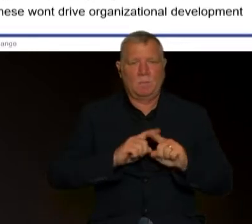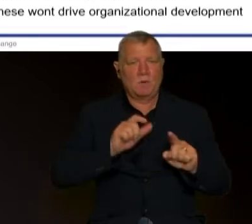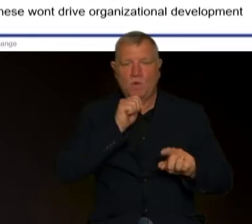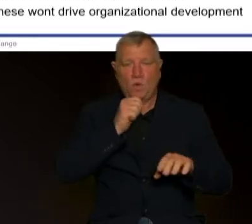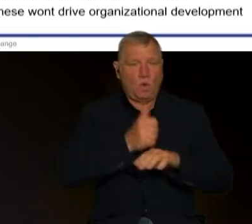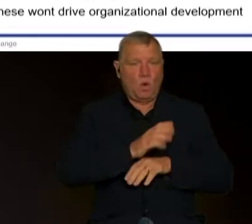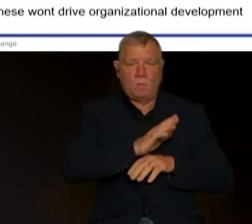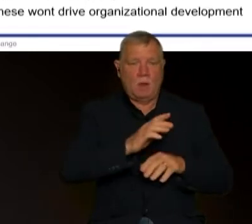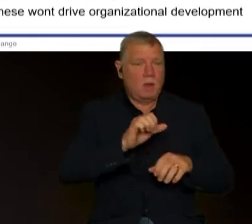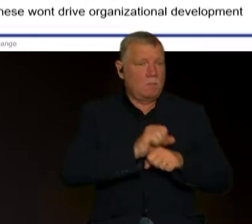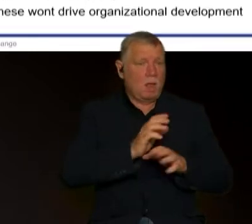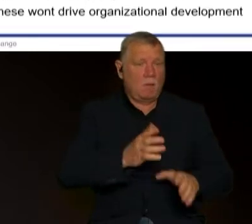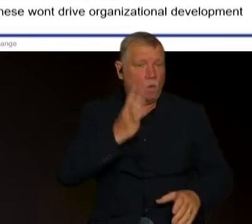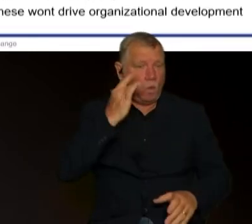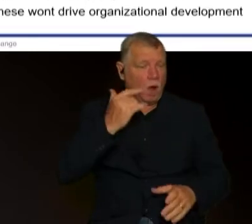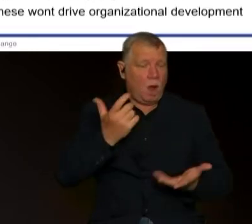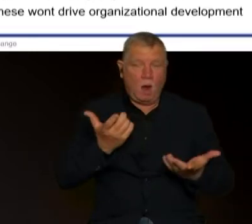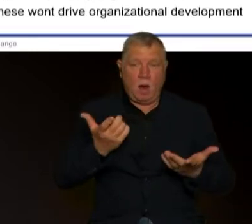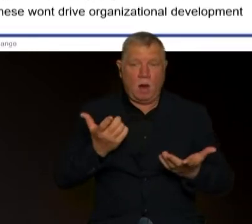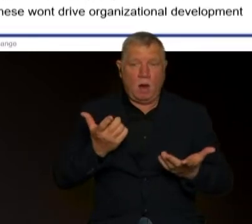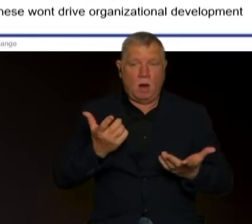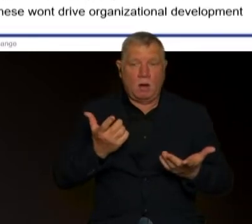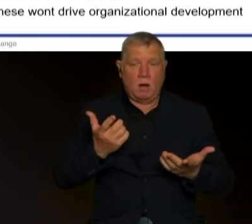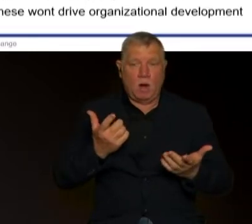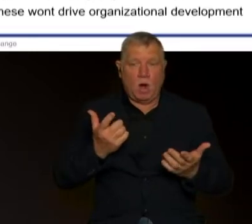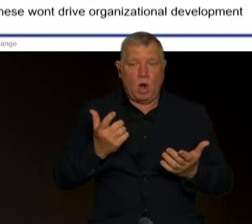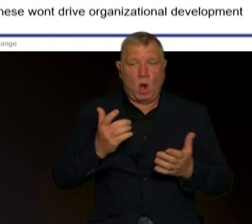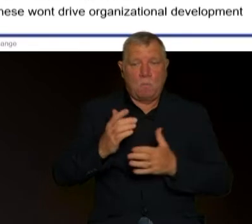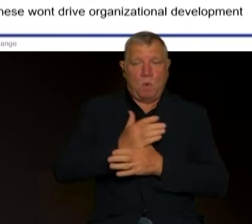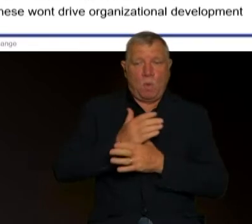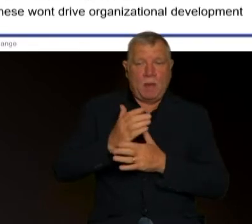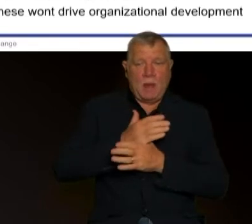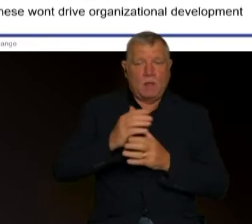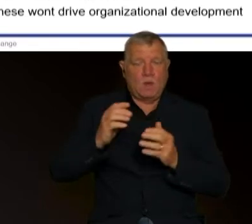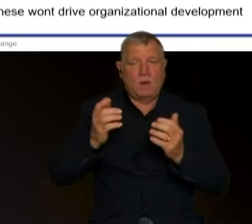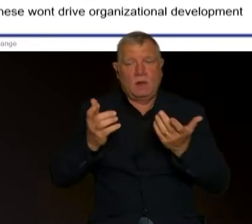of skills. It wasn't the employee's fault necessarily, because the